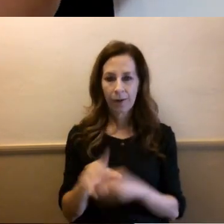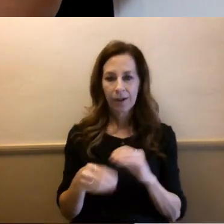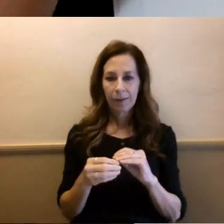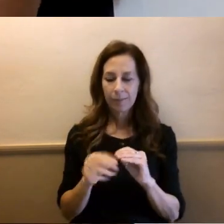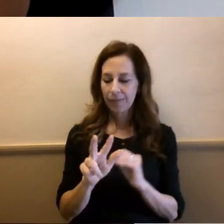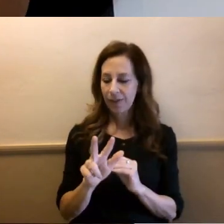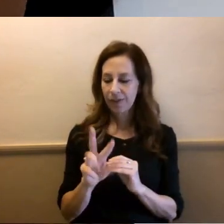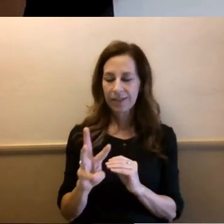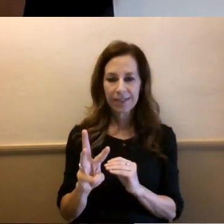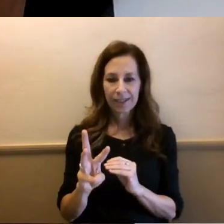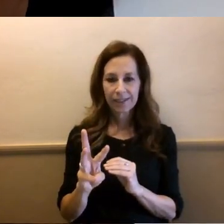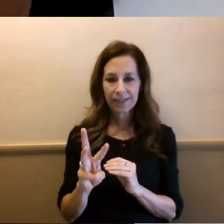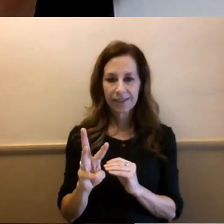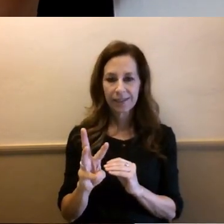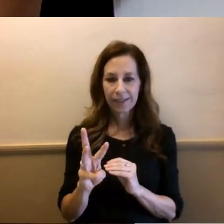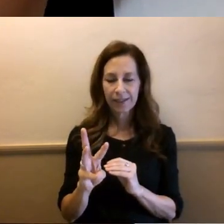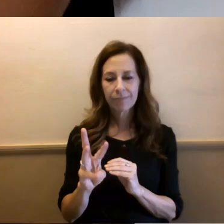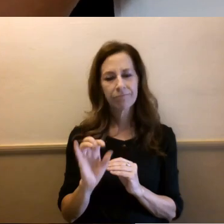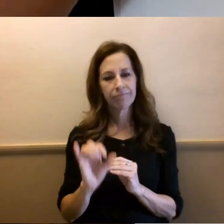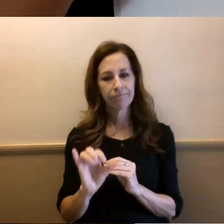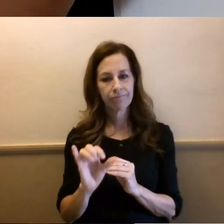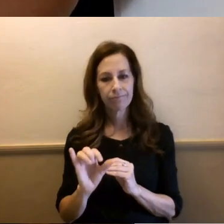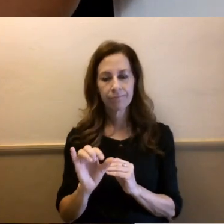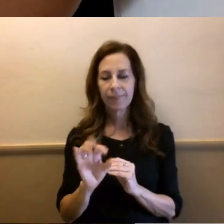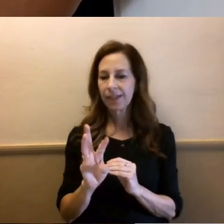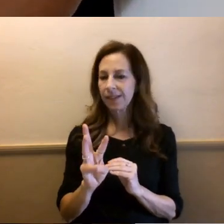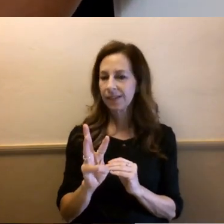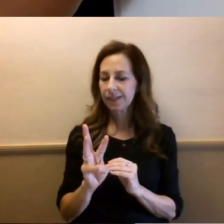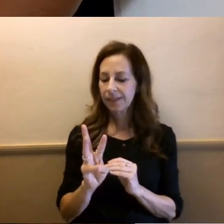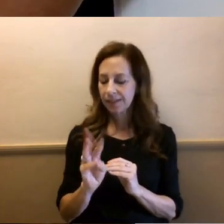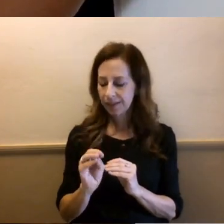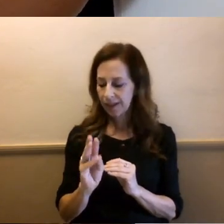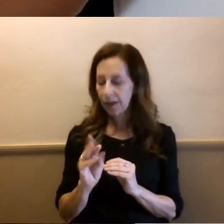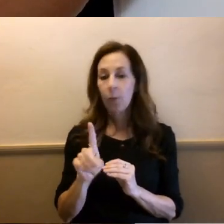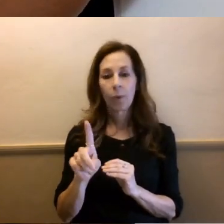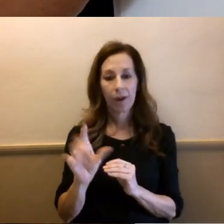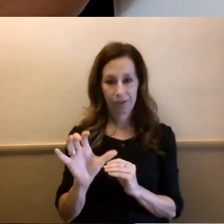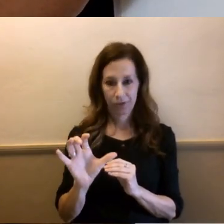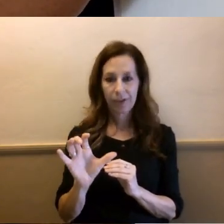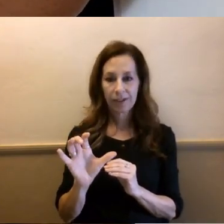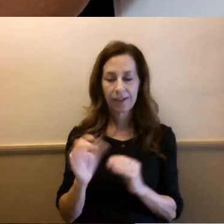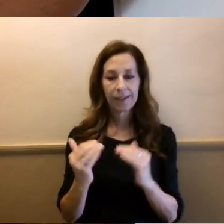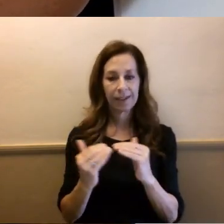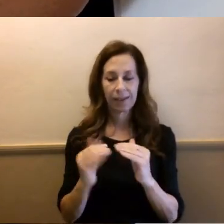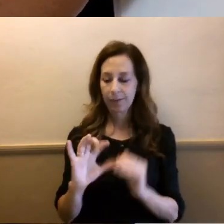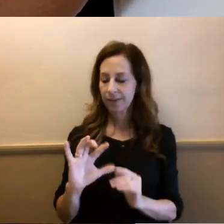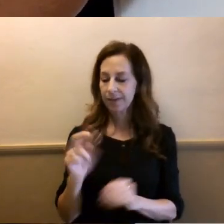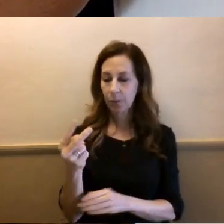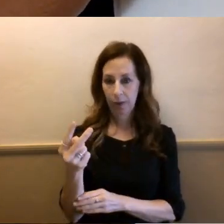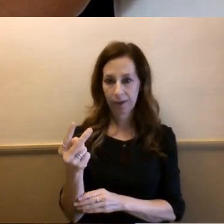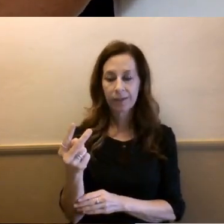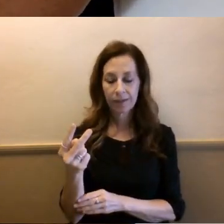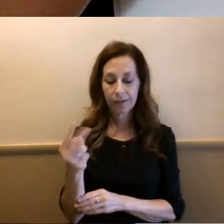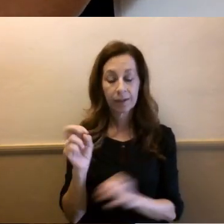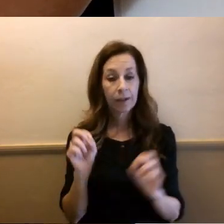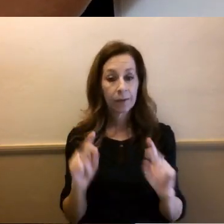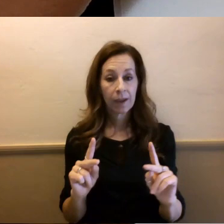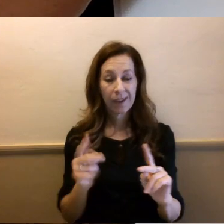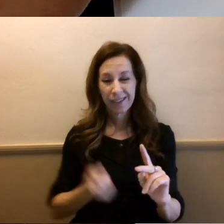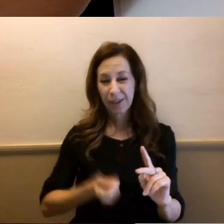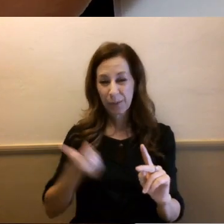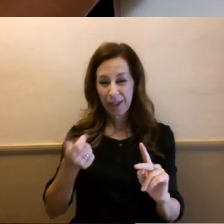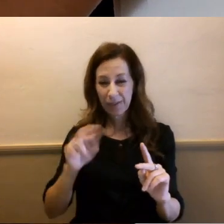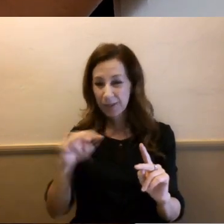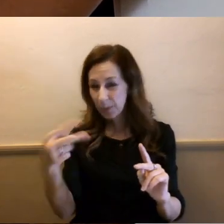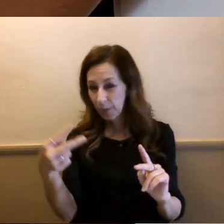64 plus 36, all right, that's 60, something 90, 100, equals C squared. All right,